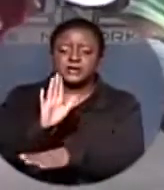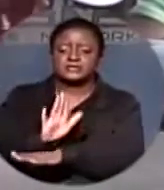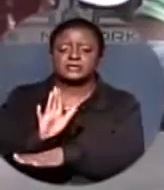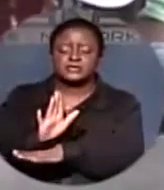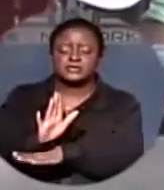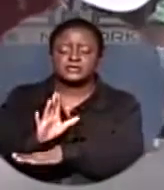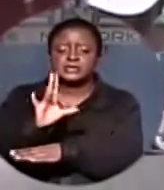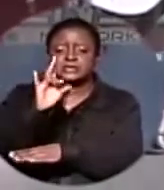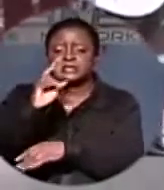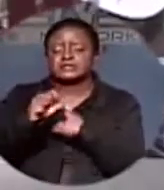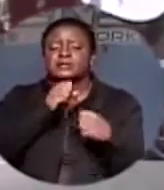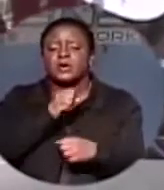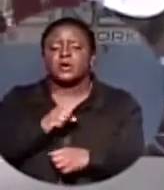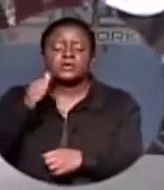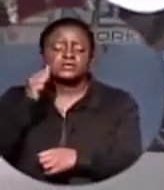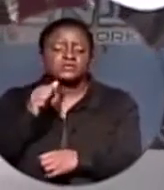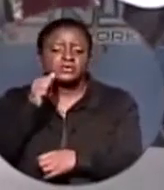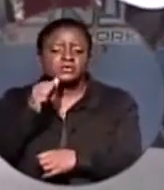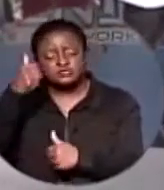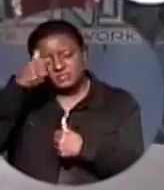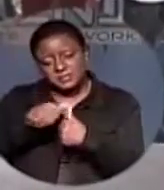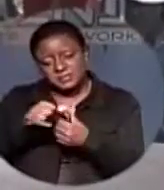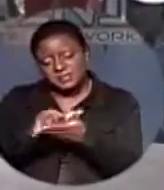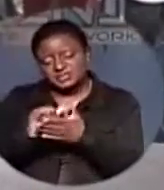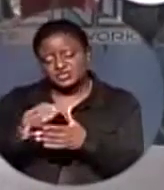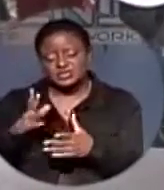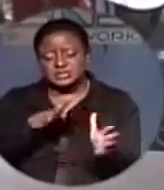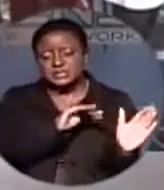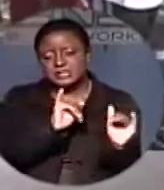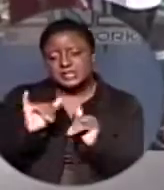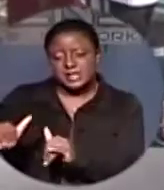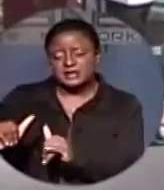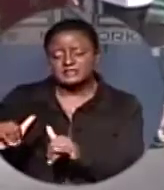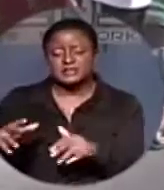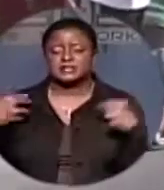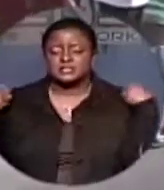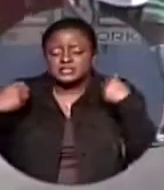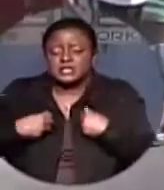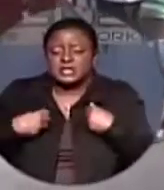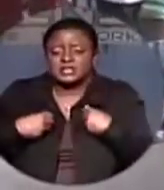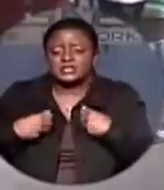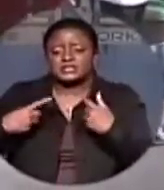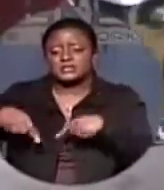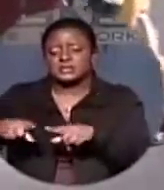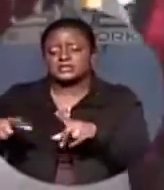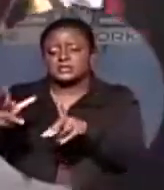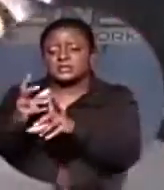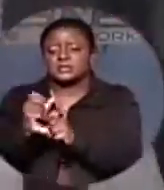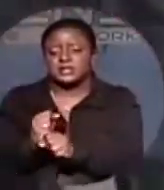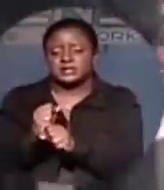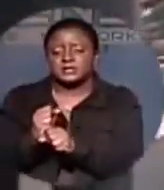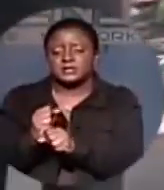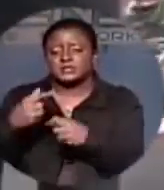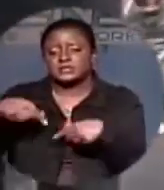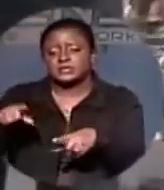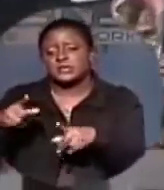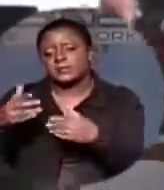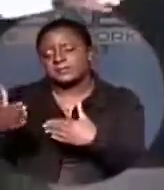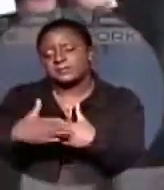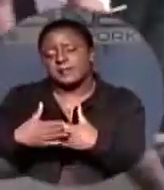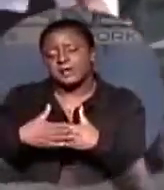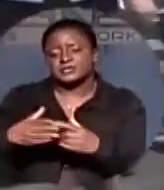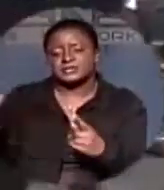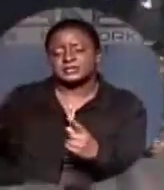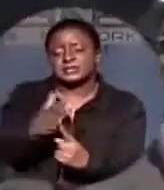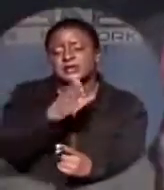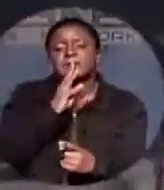she'd left her jacket at the Wolf Road School. Returning to get it, she was hit by a gray Honda CRV headed south on East Street. The